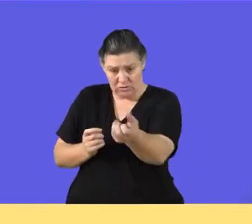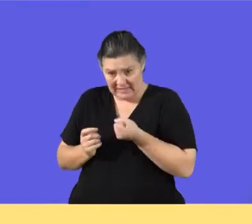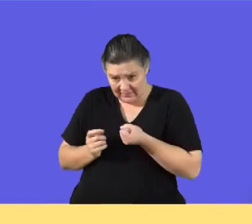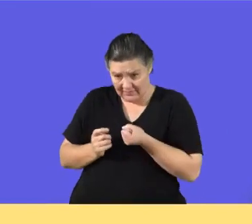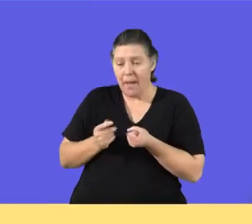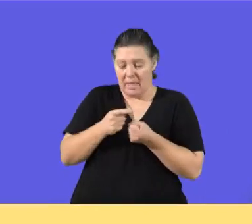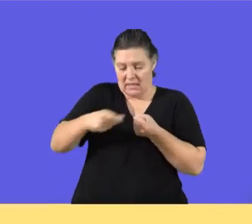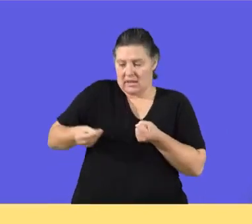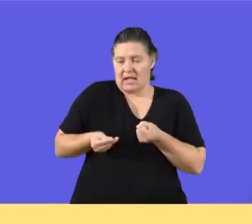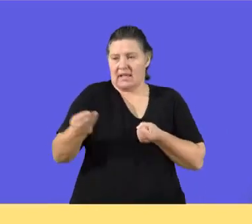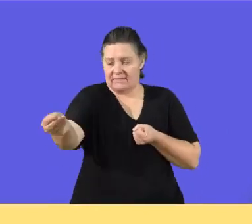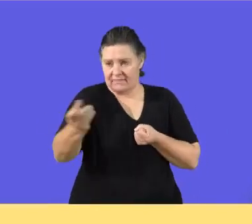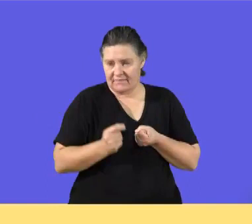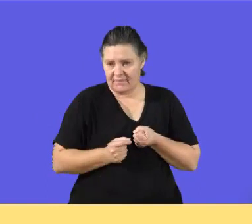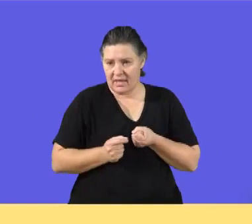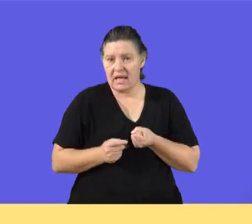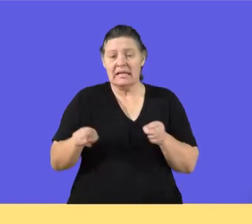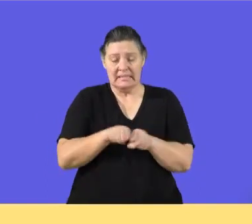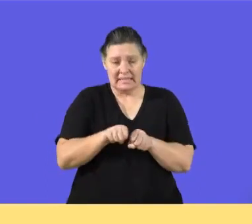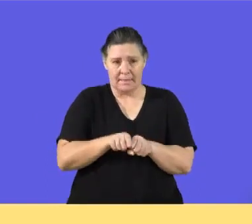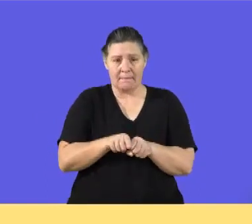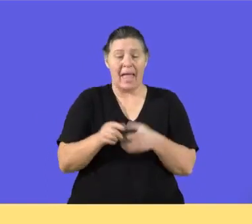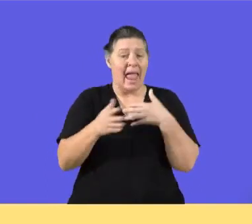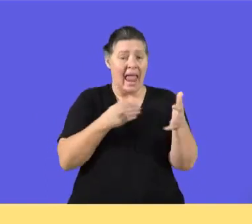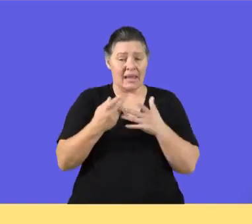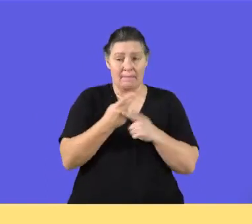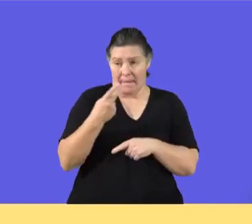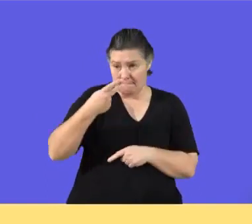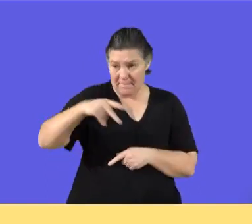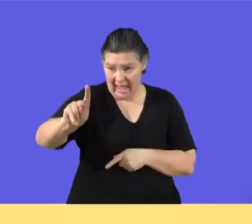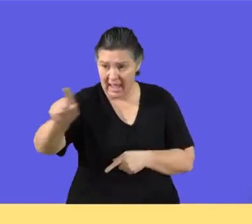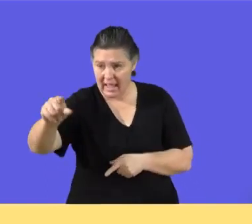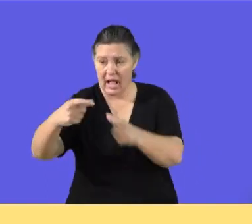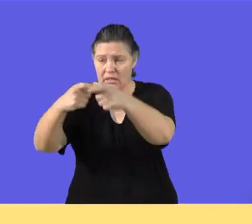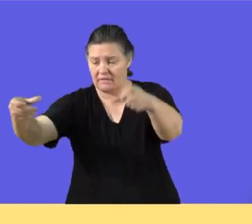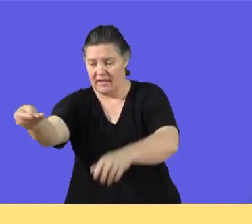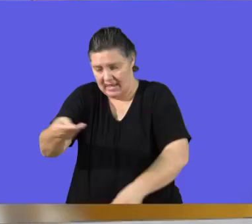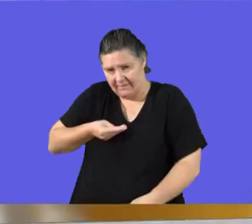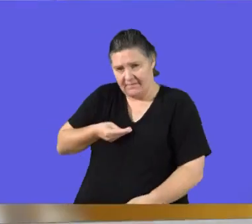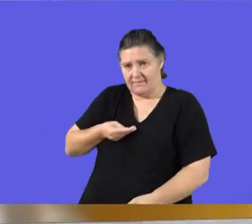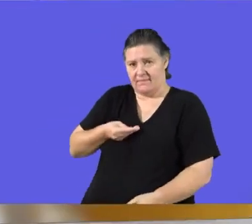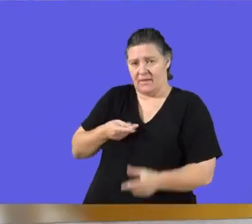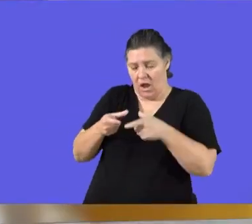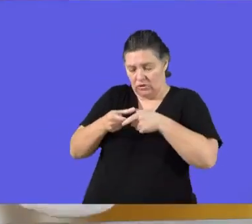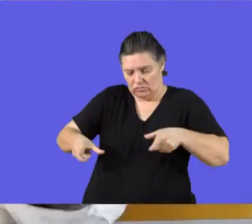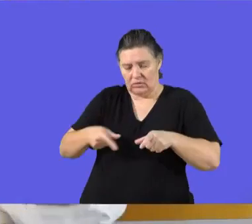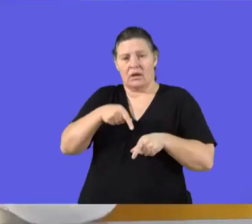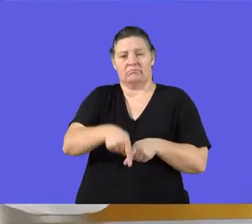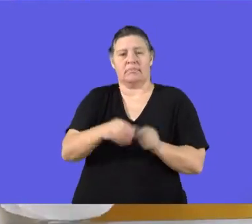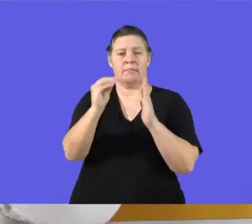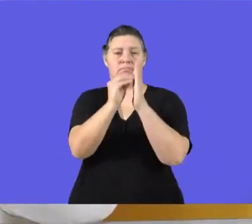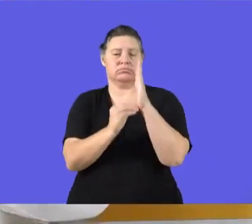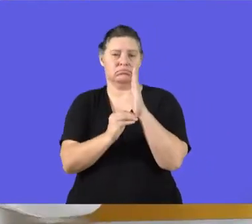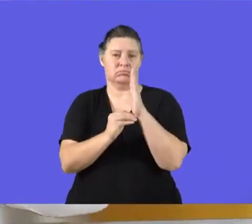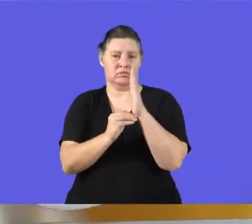must be issued for all cash received as well as issued. Any money that we are receiving or any money that we are paying,